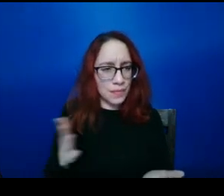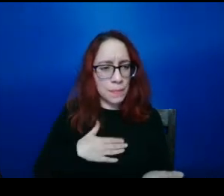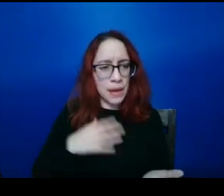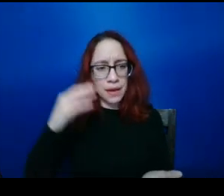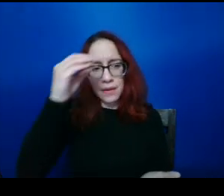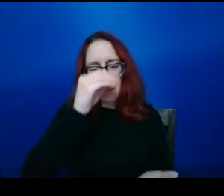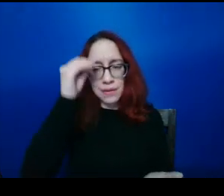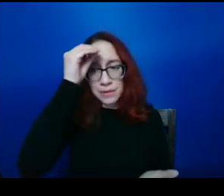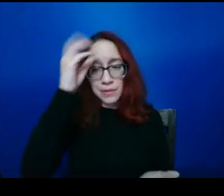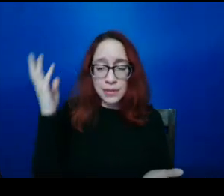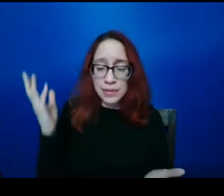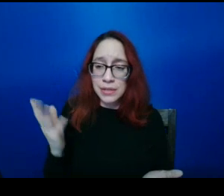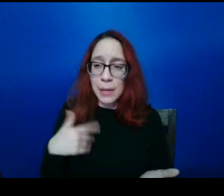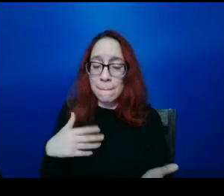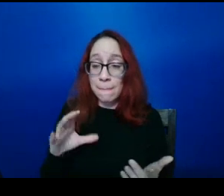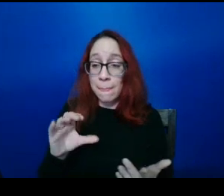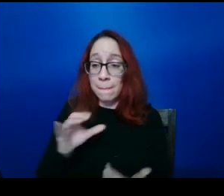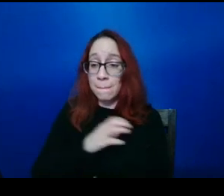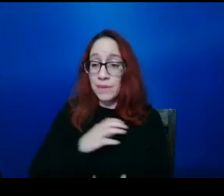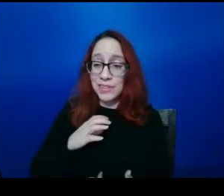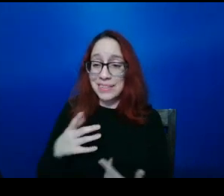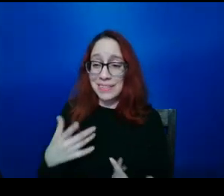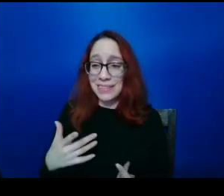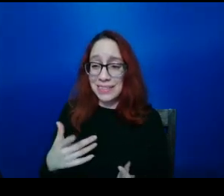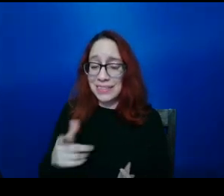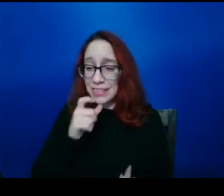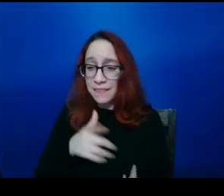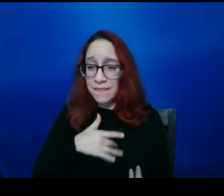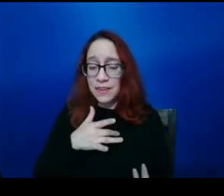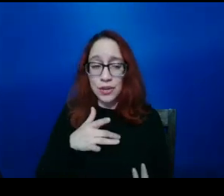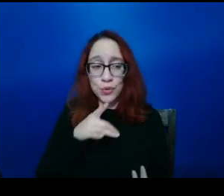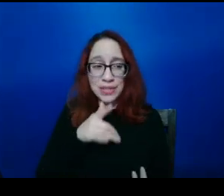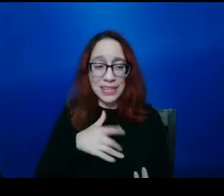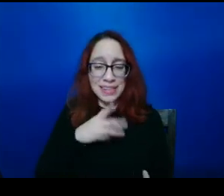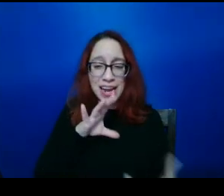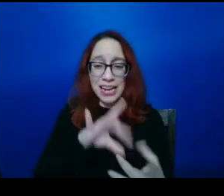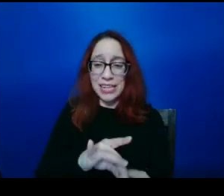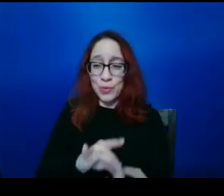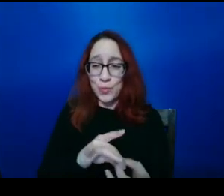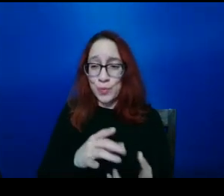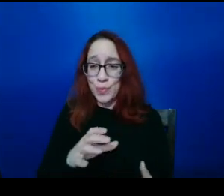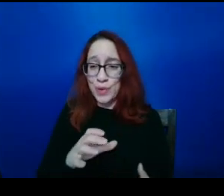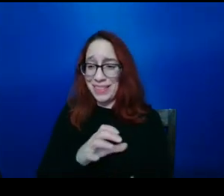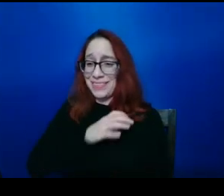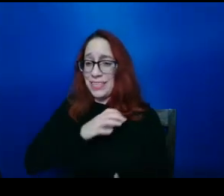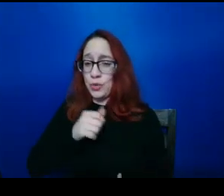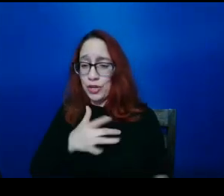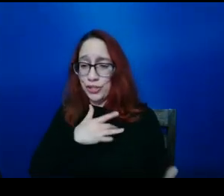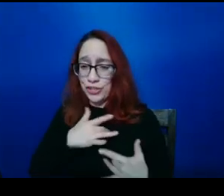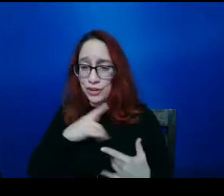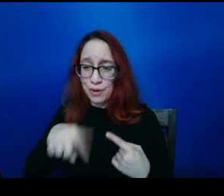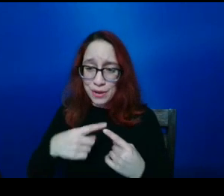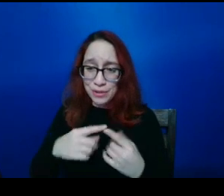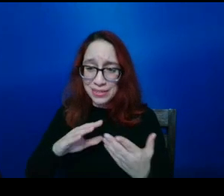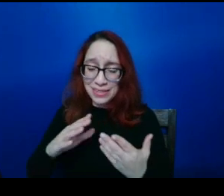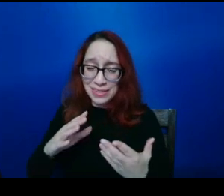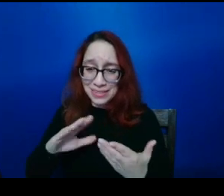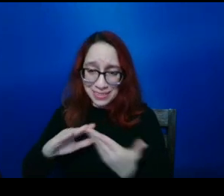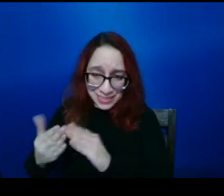opinion, this commission has lost touch with concerned citizens and what's best for this city. And I have